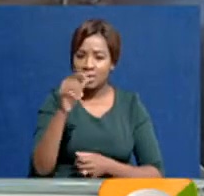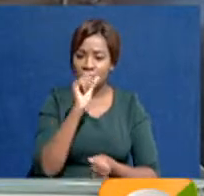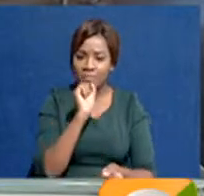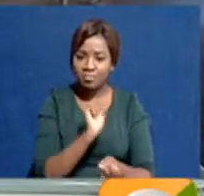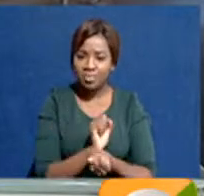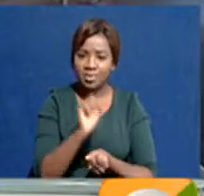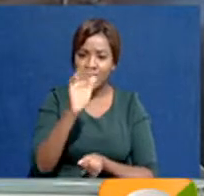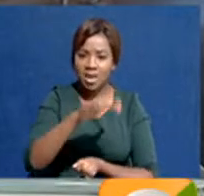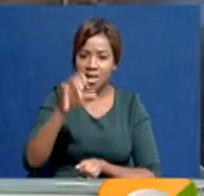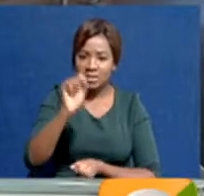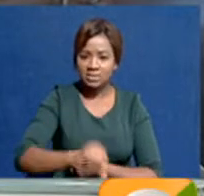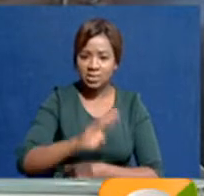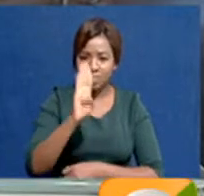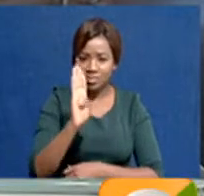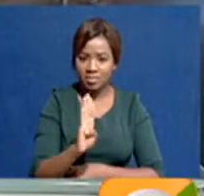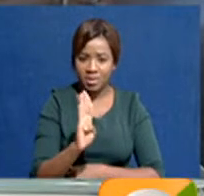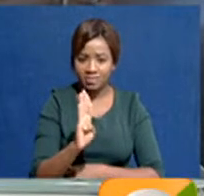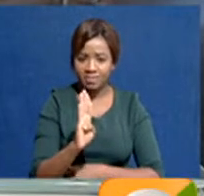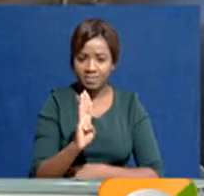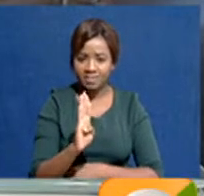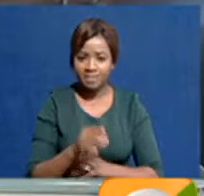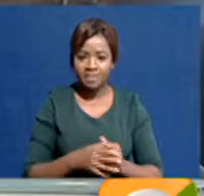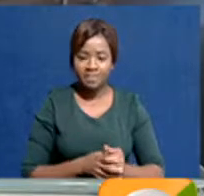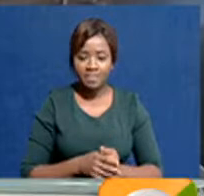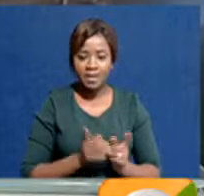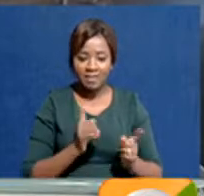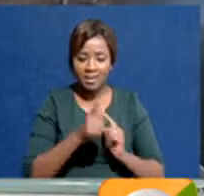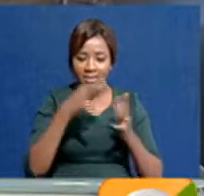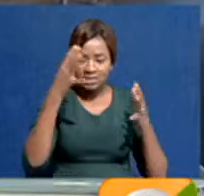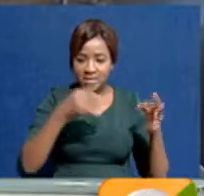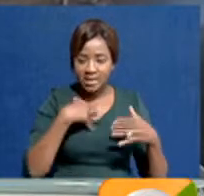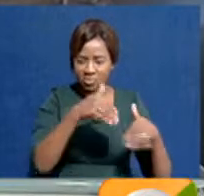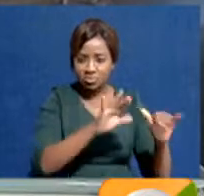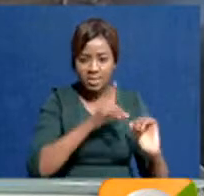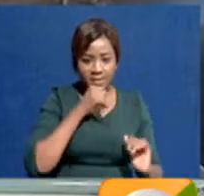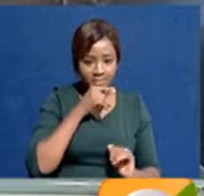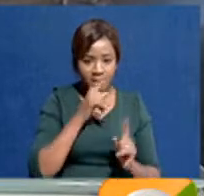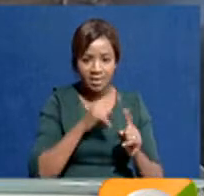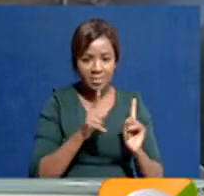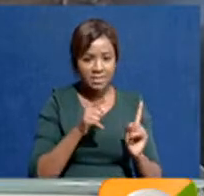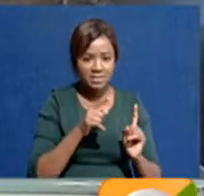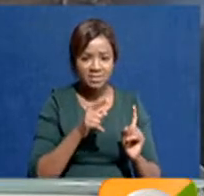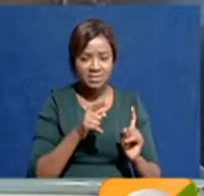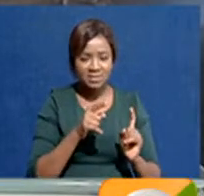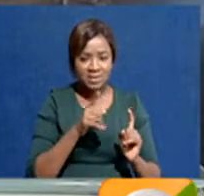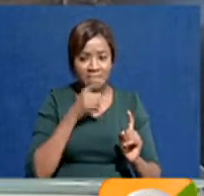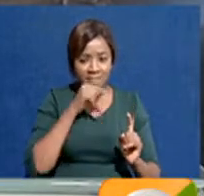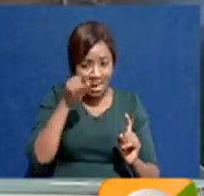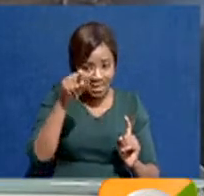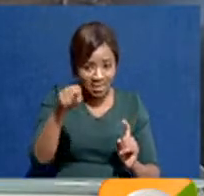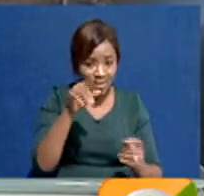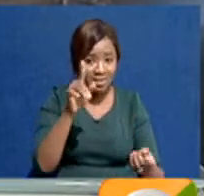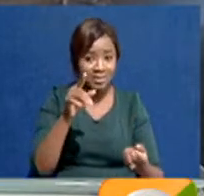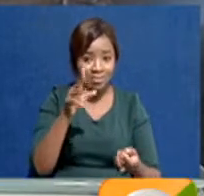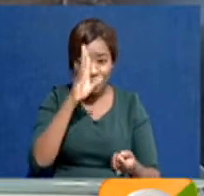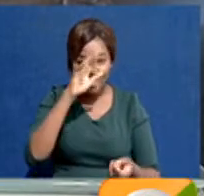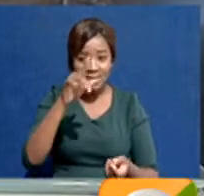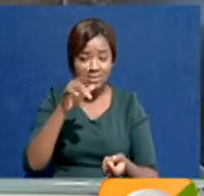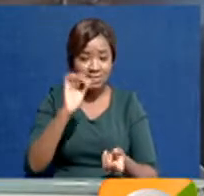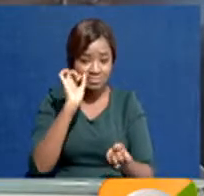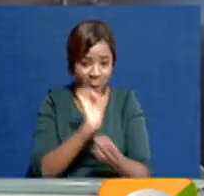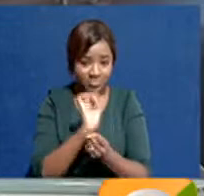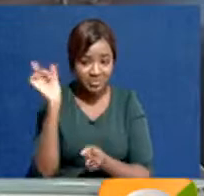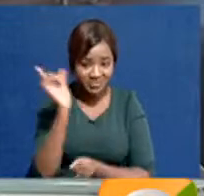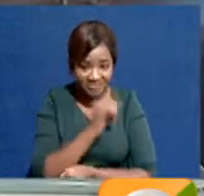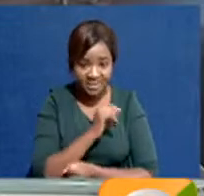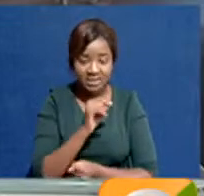rules, buried a man after missing their kin who was at industrial area prison for 40 days. And